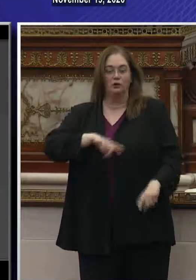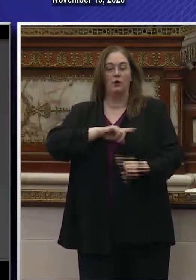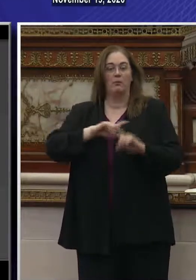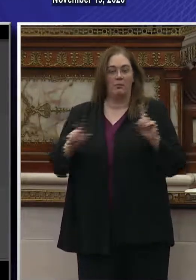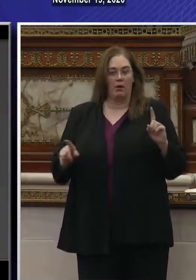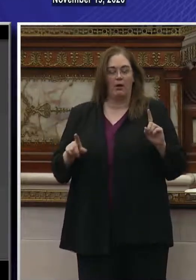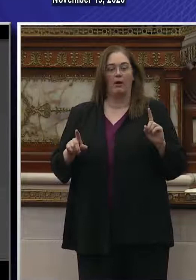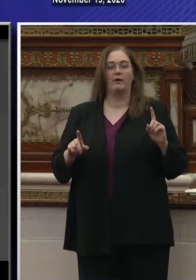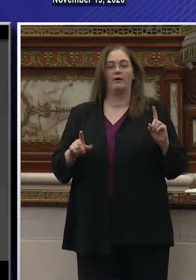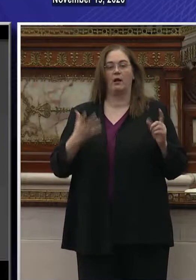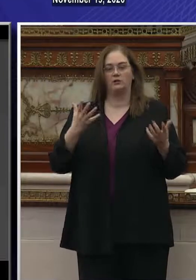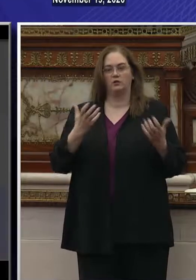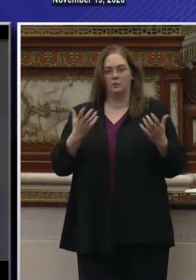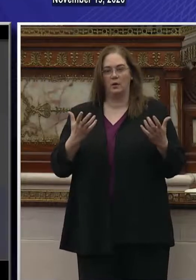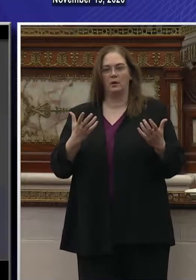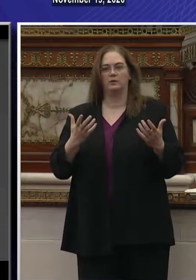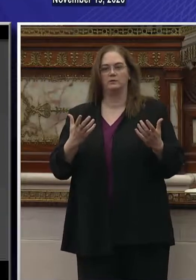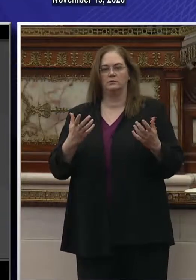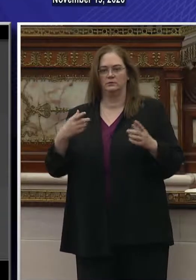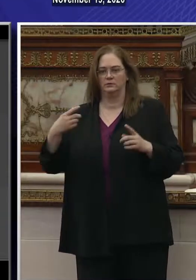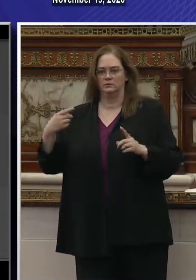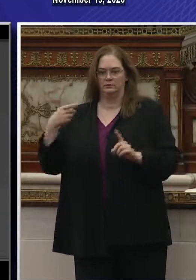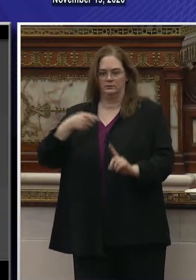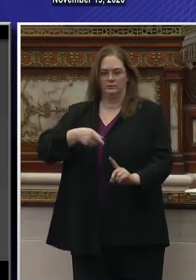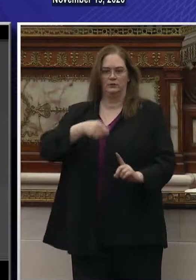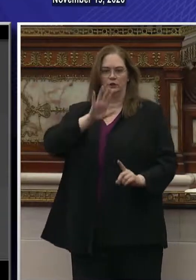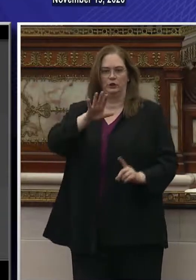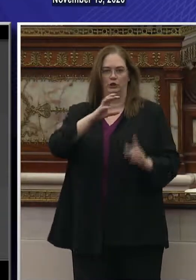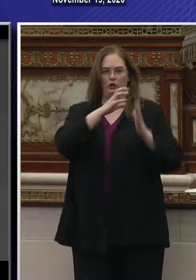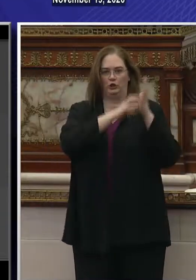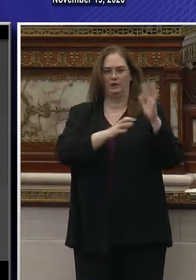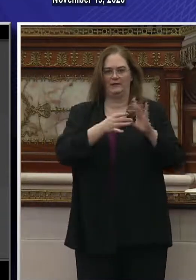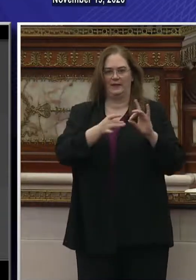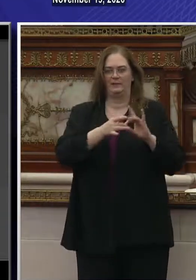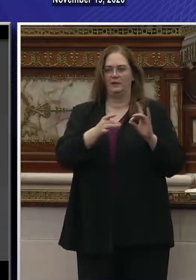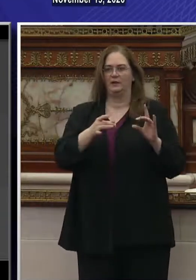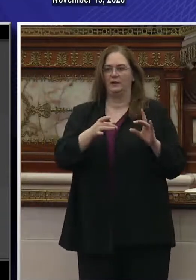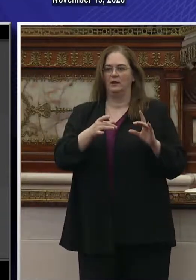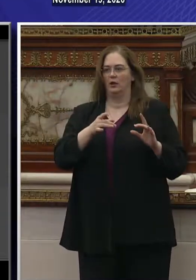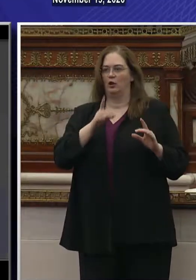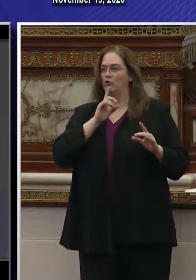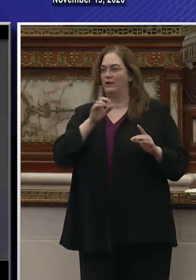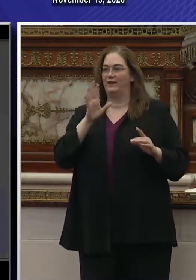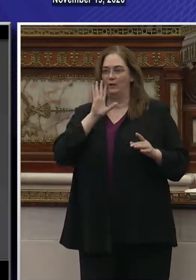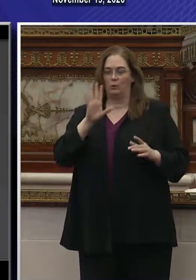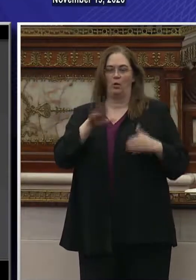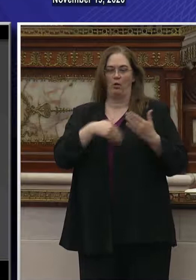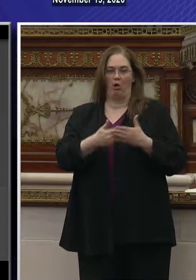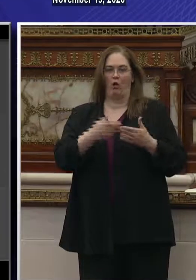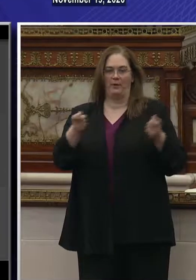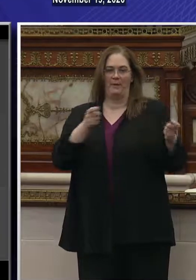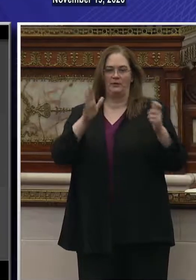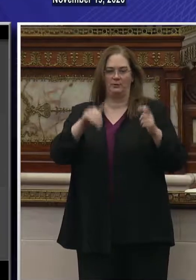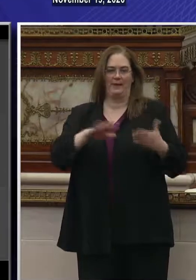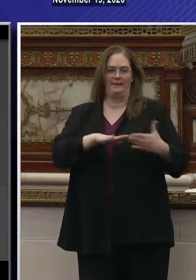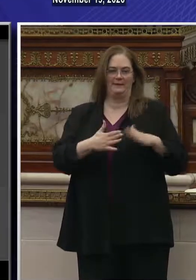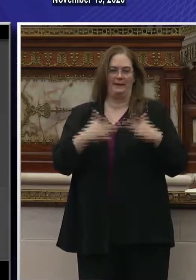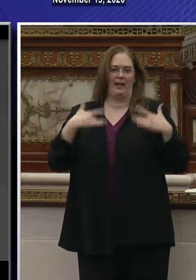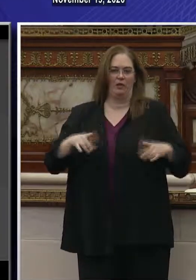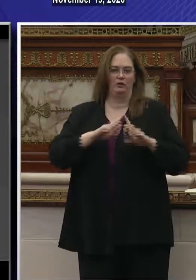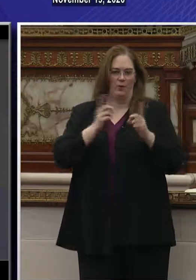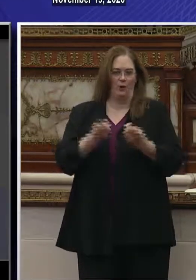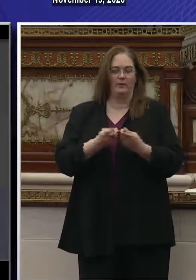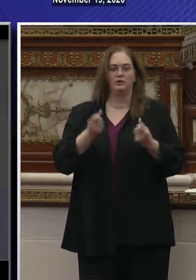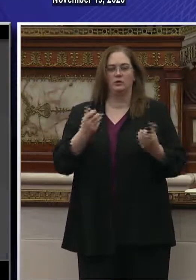wanted to just, dig back down into your statement that all distribution is really going to be managed by the city health department. So there's a lot